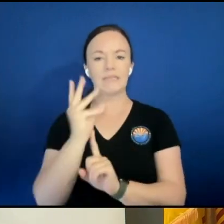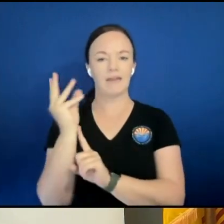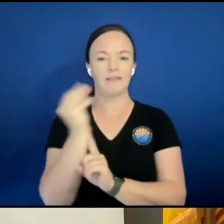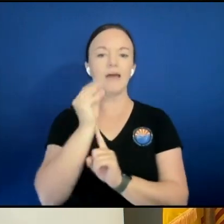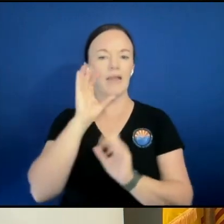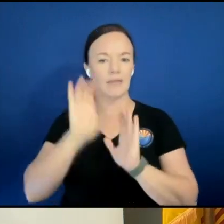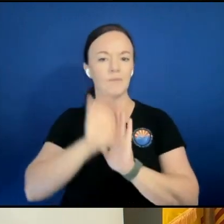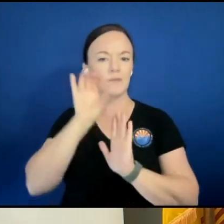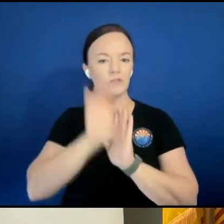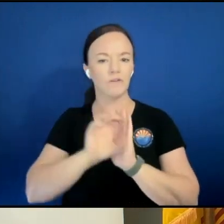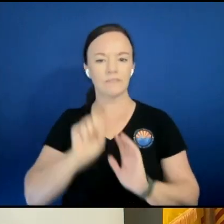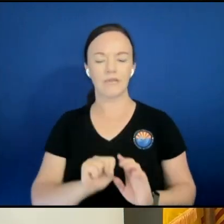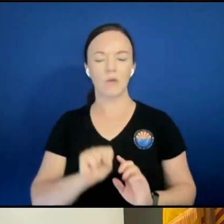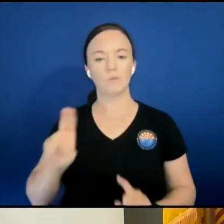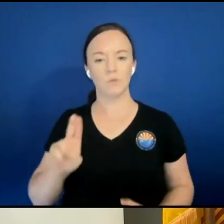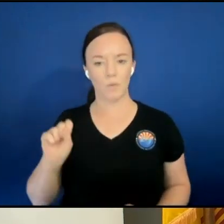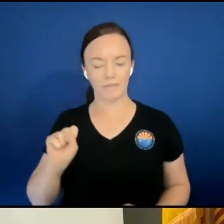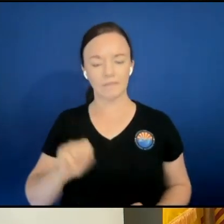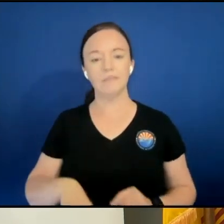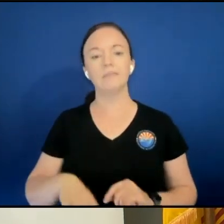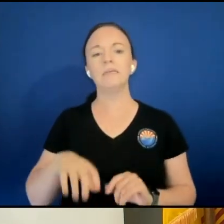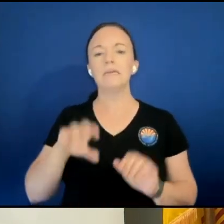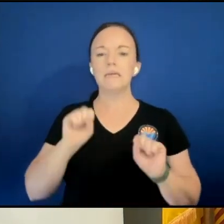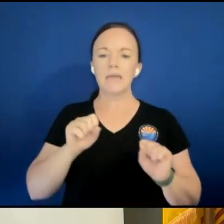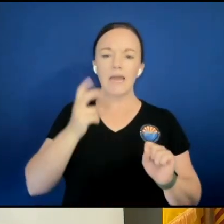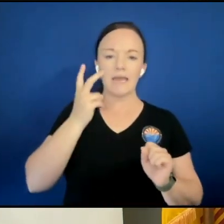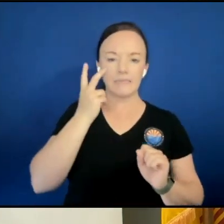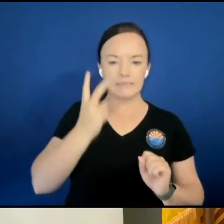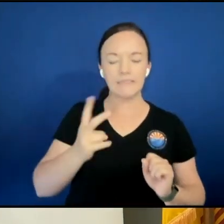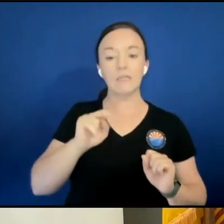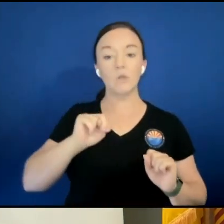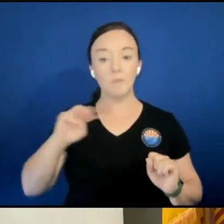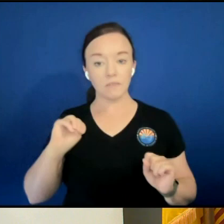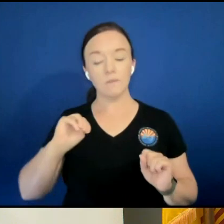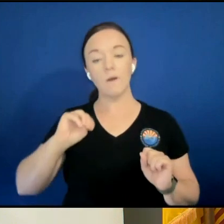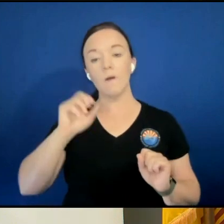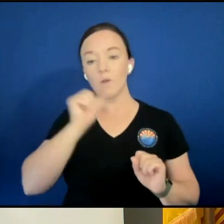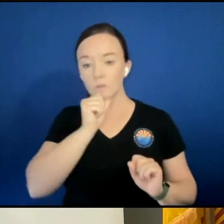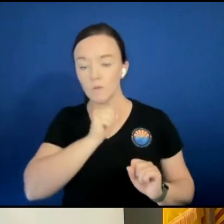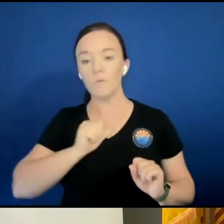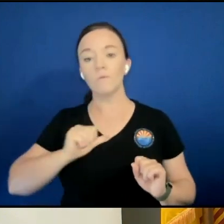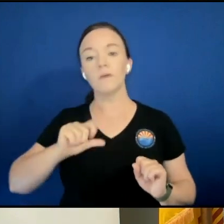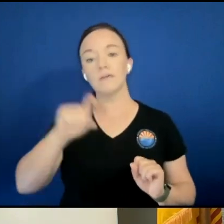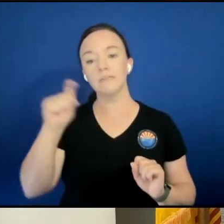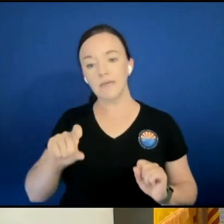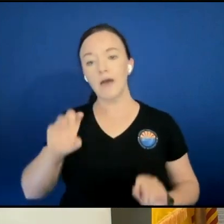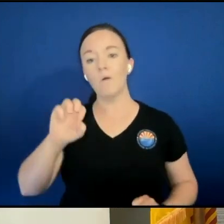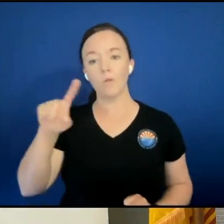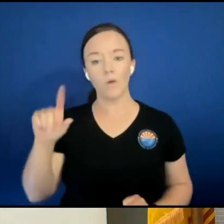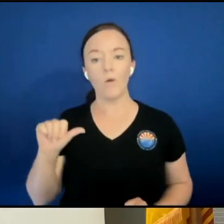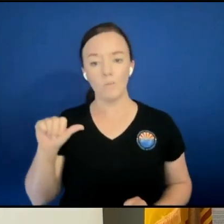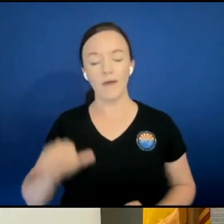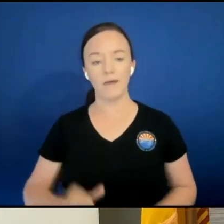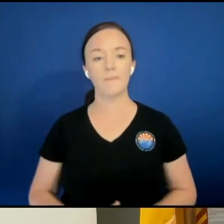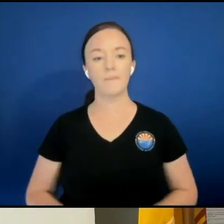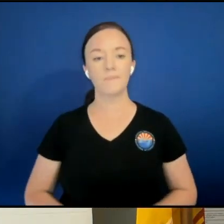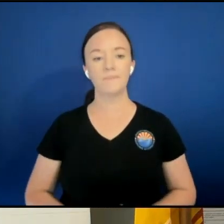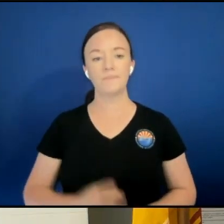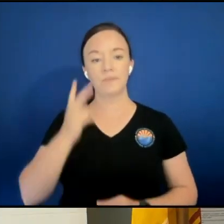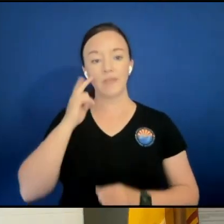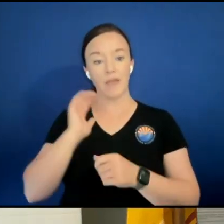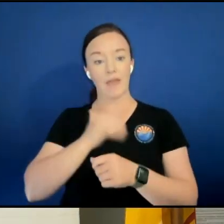of the Southwest, New Mexico, and Arizona, Texas, and Oklahoma. You'll see our area